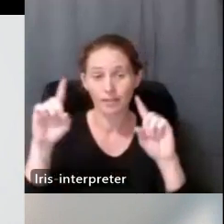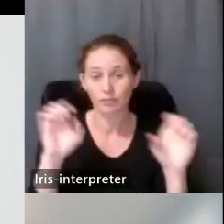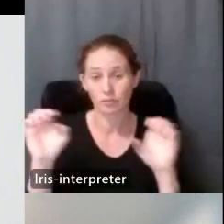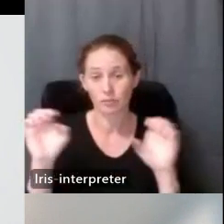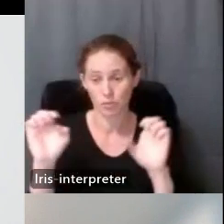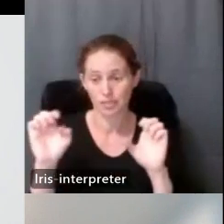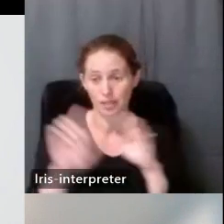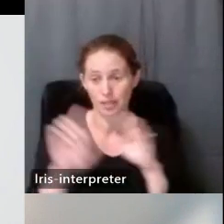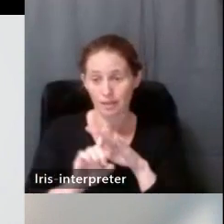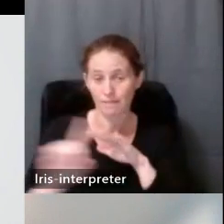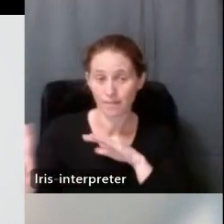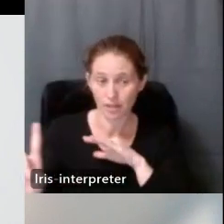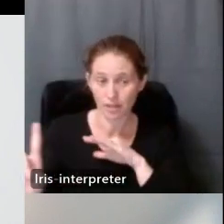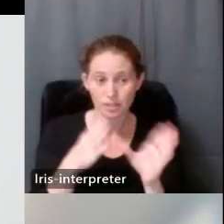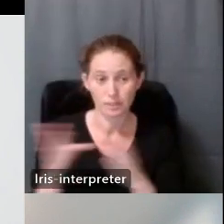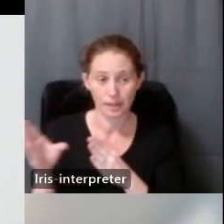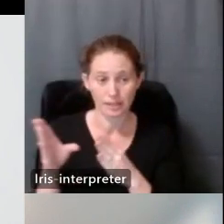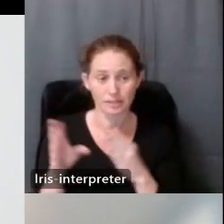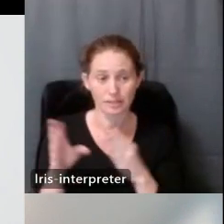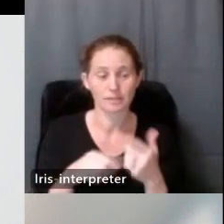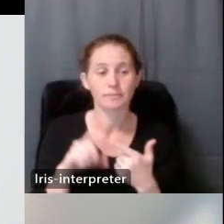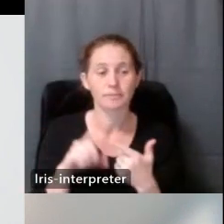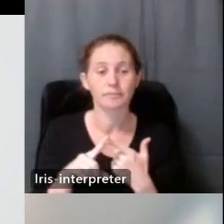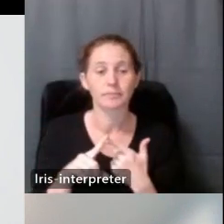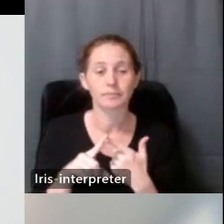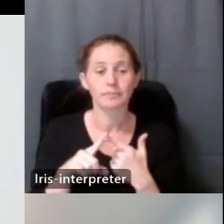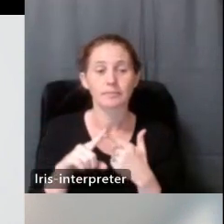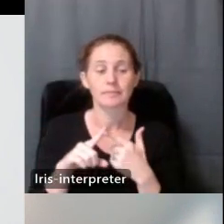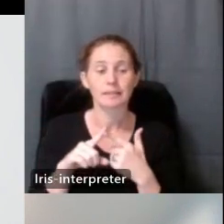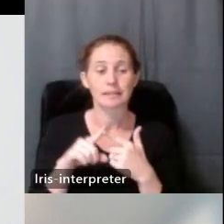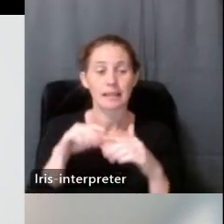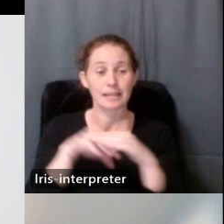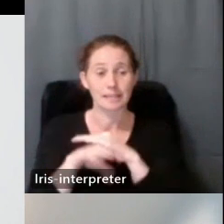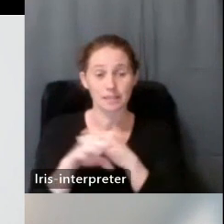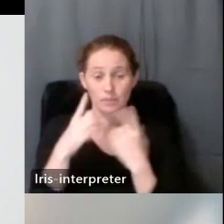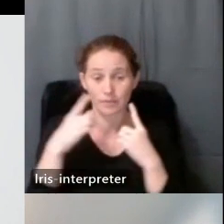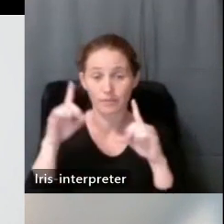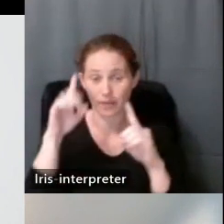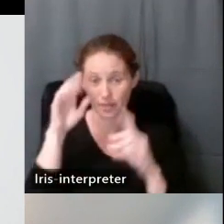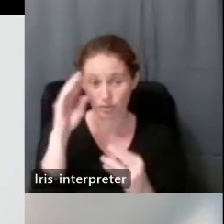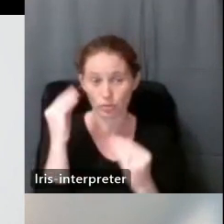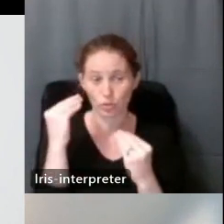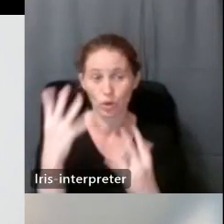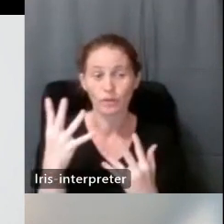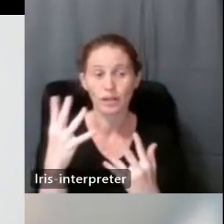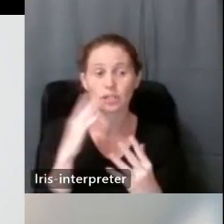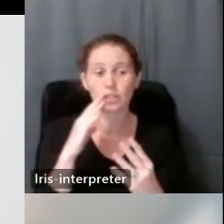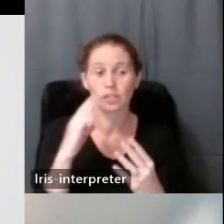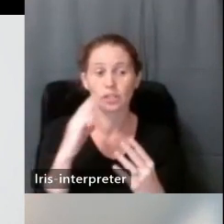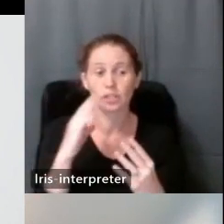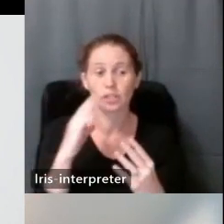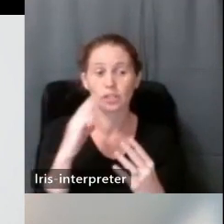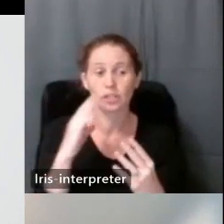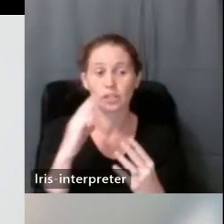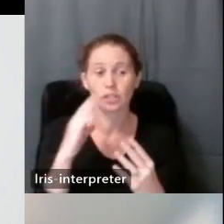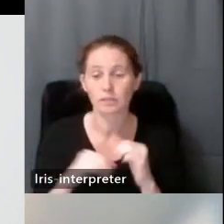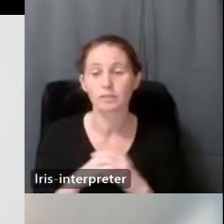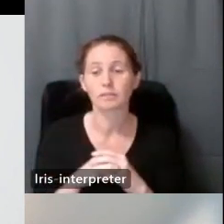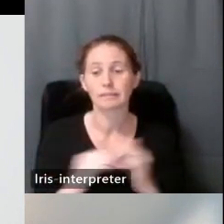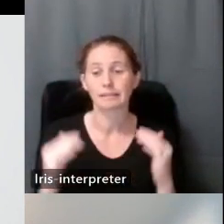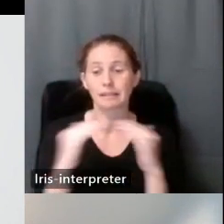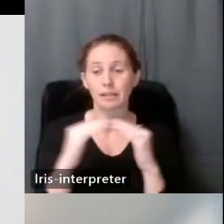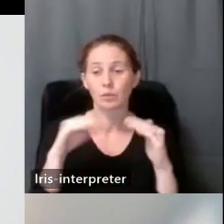emergency evacuation plans, accessible and effective notifications and communications,